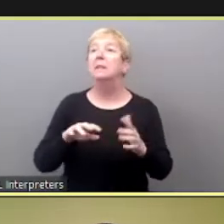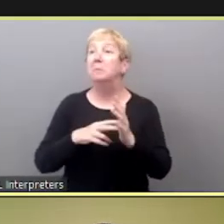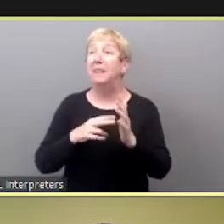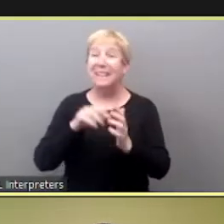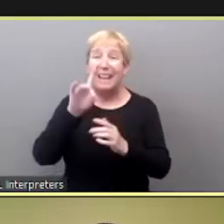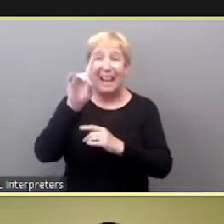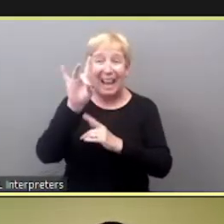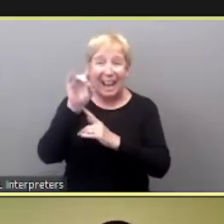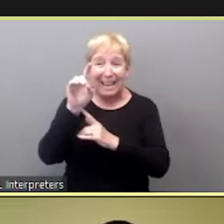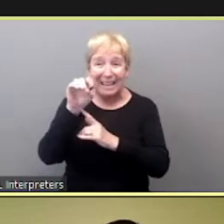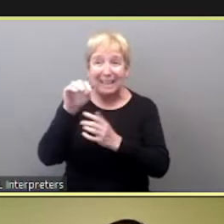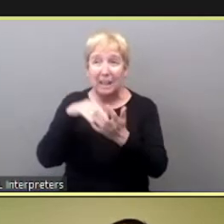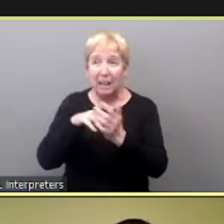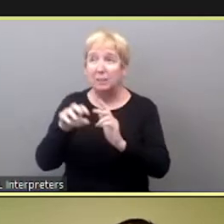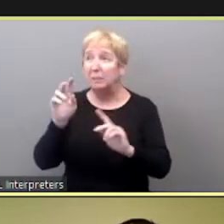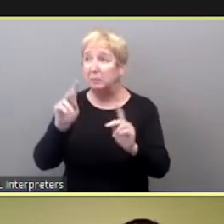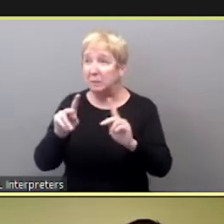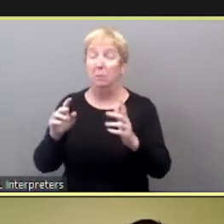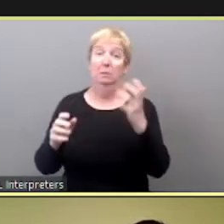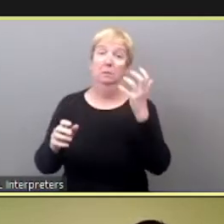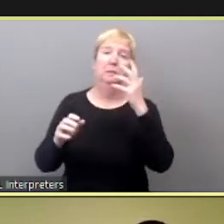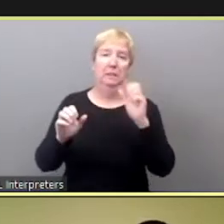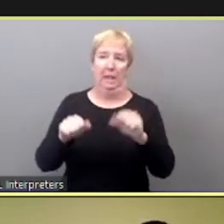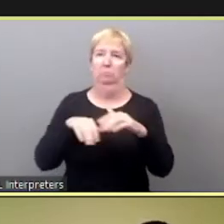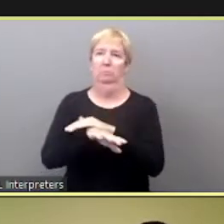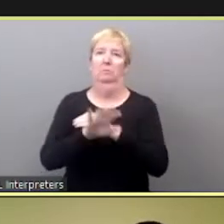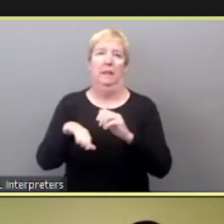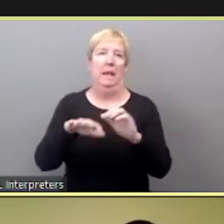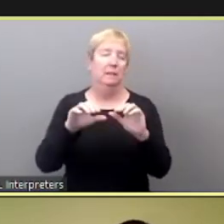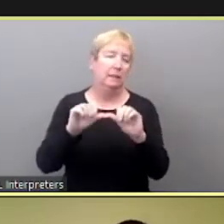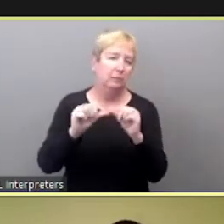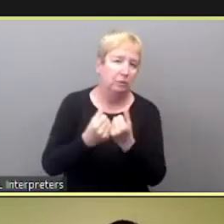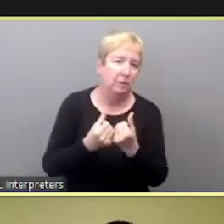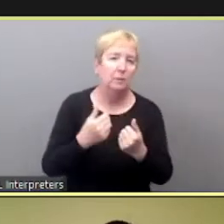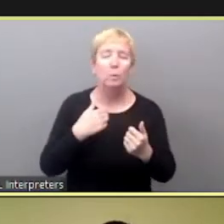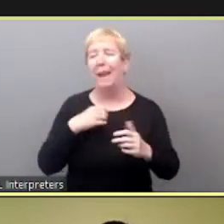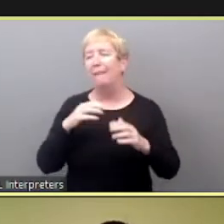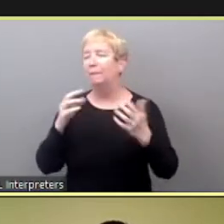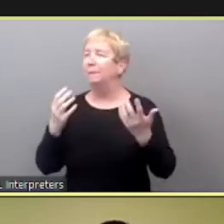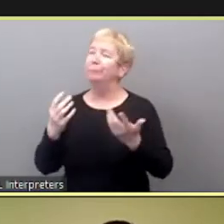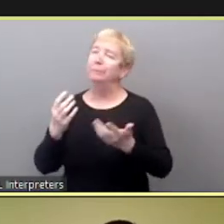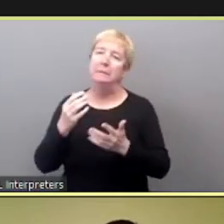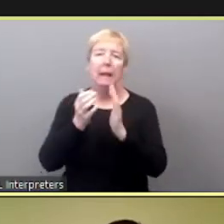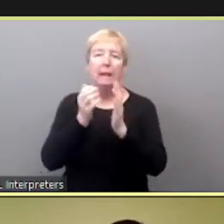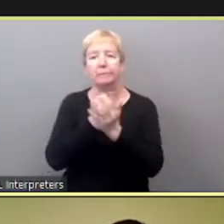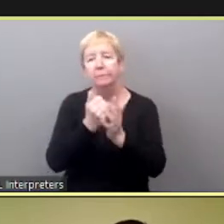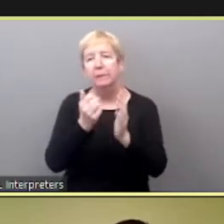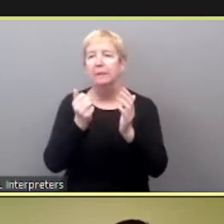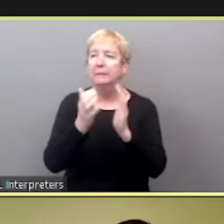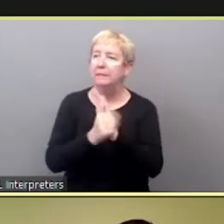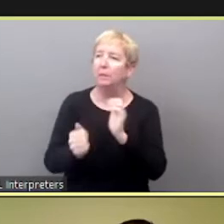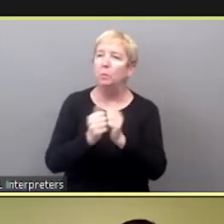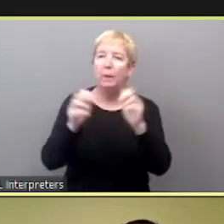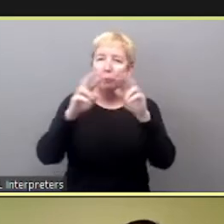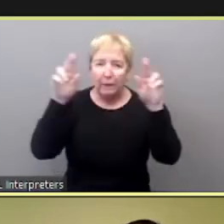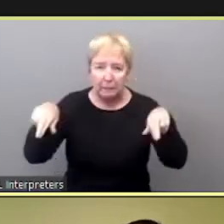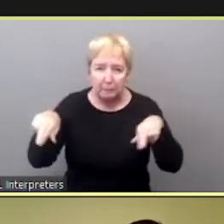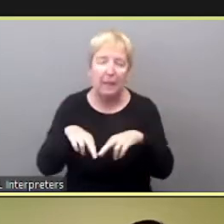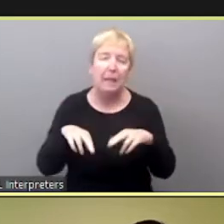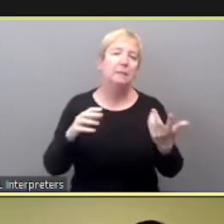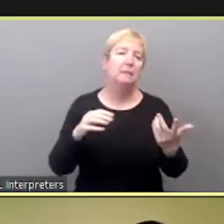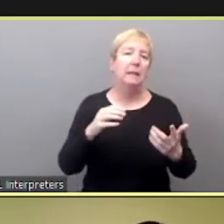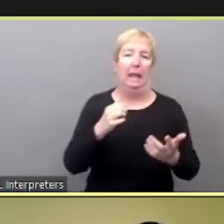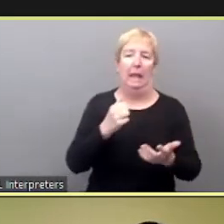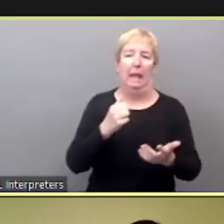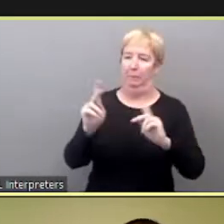that we shared in a previous slide. We have a resume builder there that is used like a virtual recruiter, which